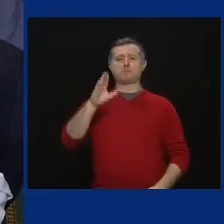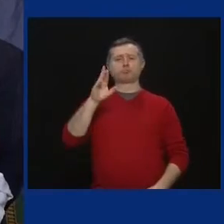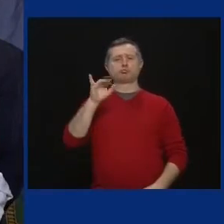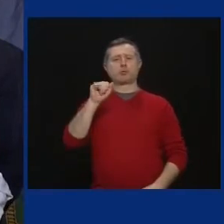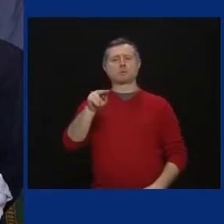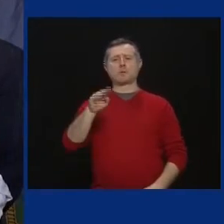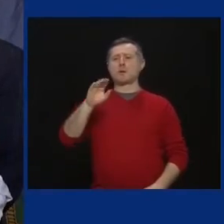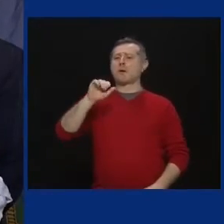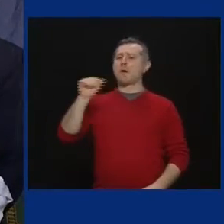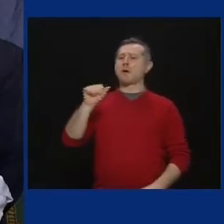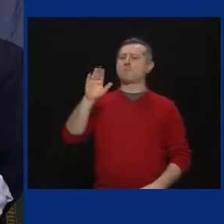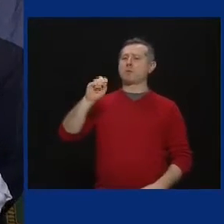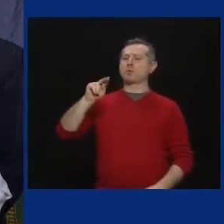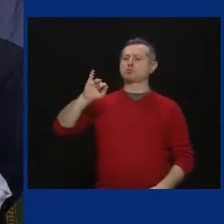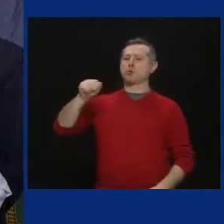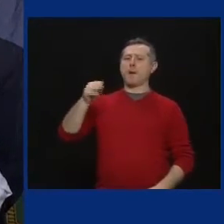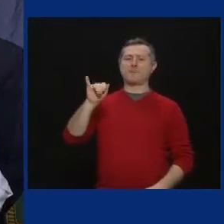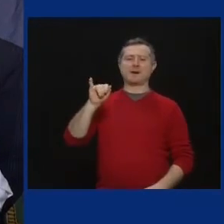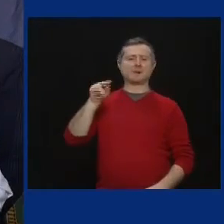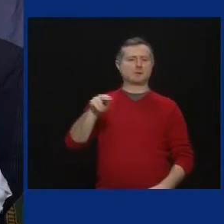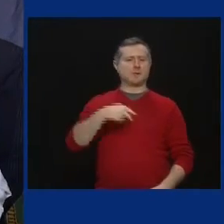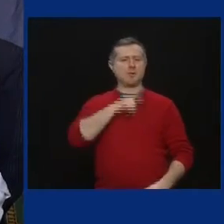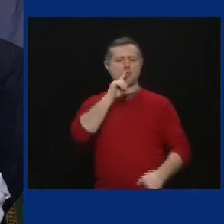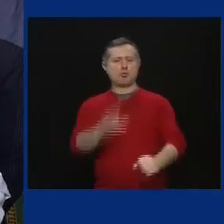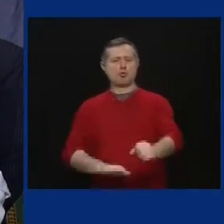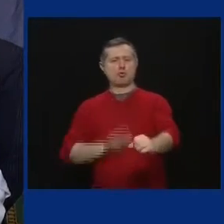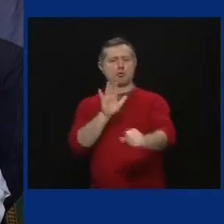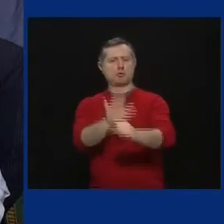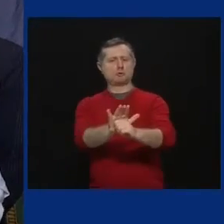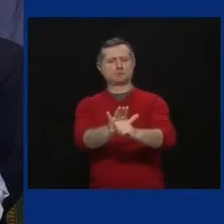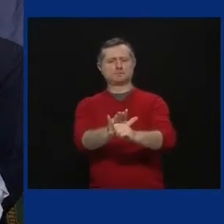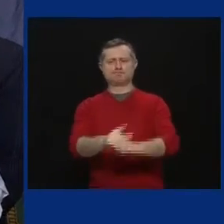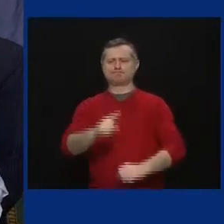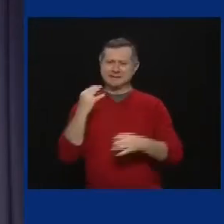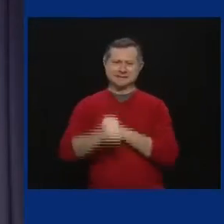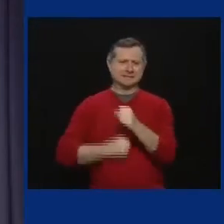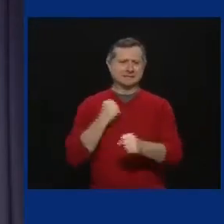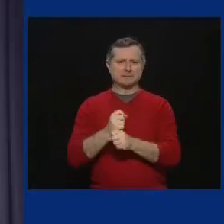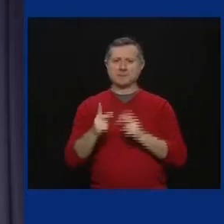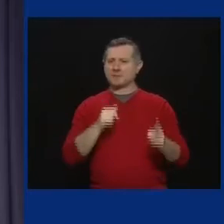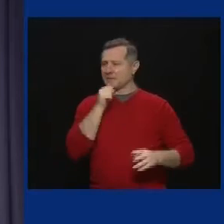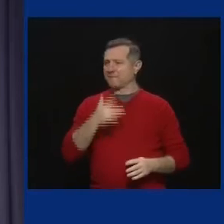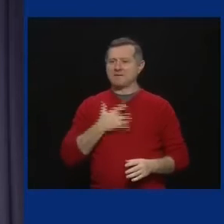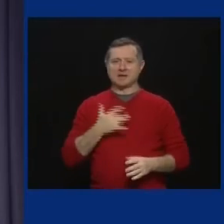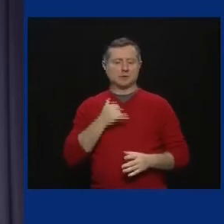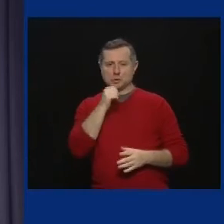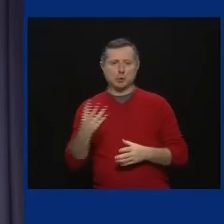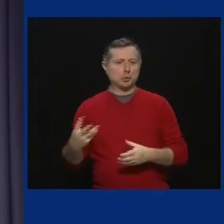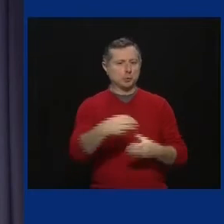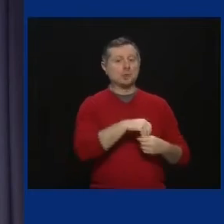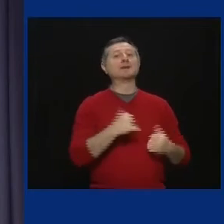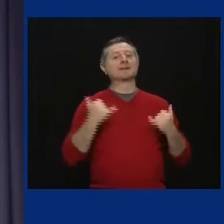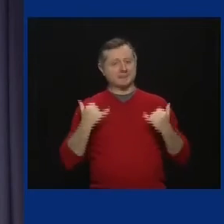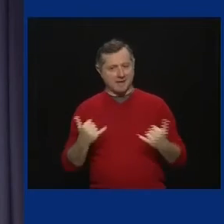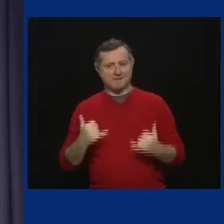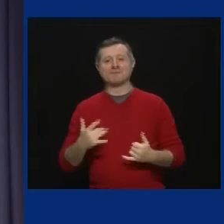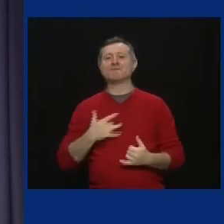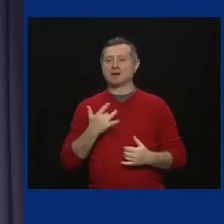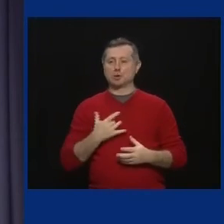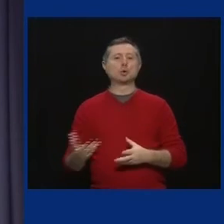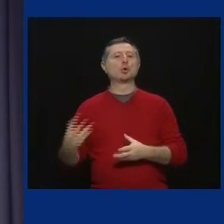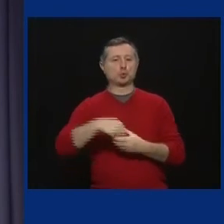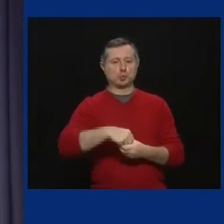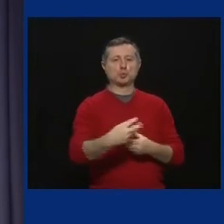Benjamin's campaign said once they found out the contributions in question were sourced improperly, they were donated to